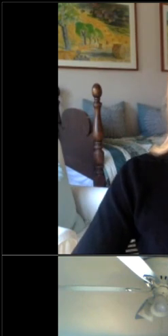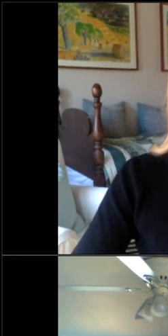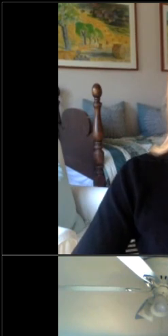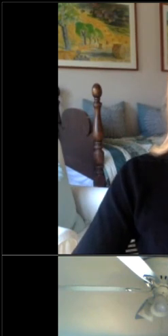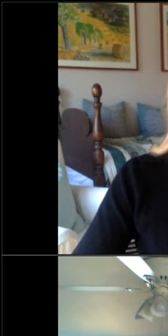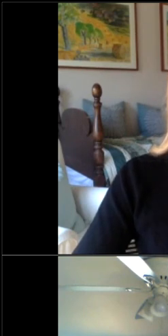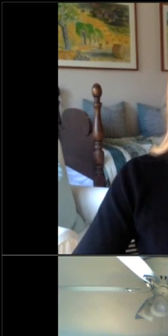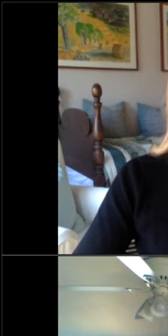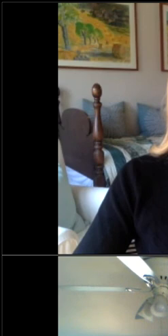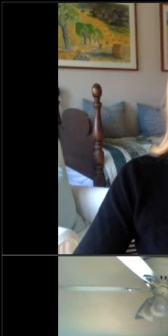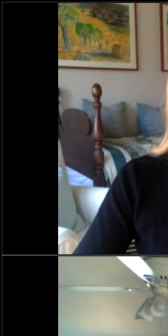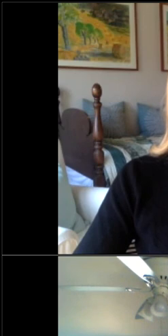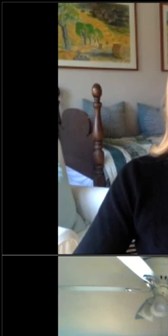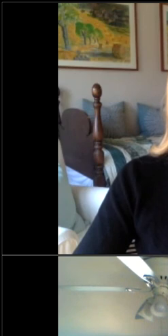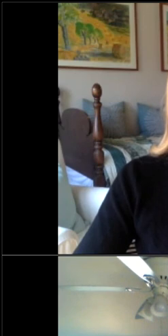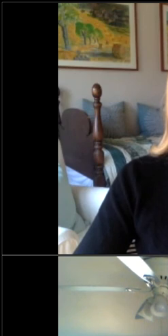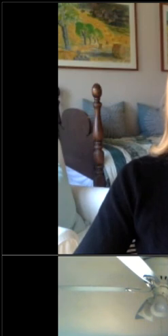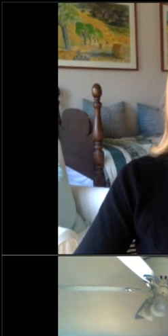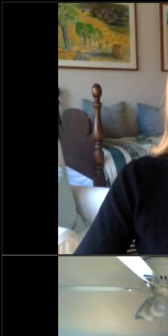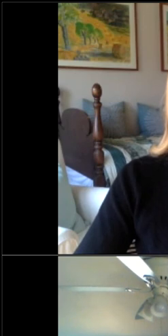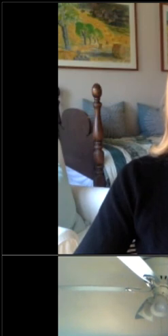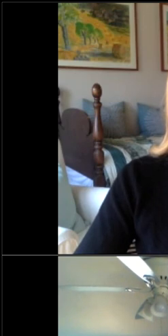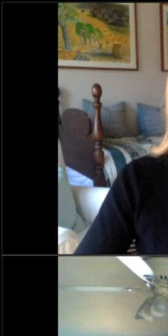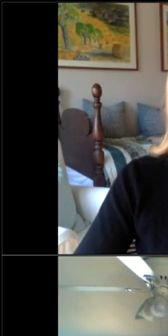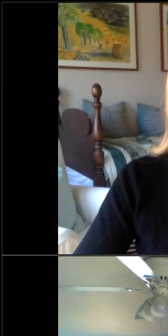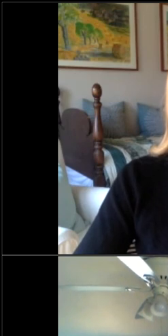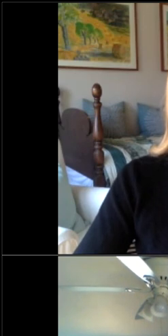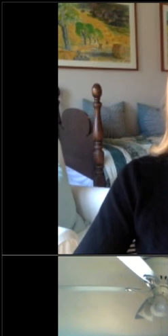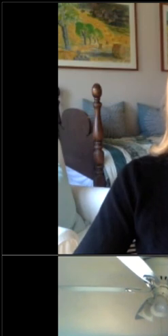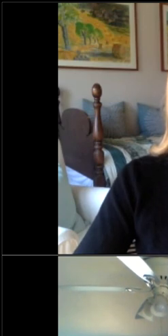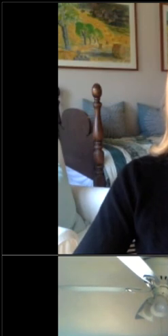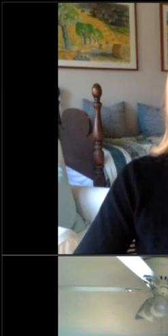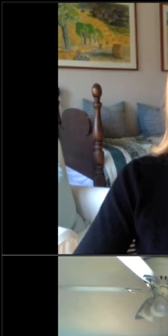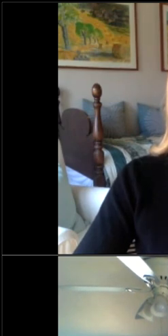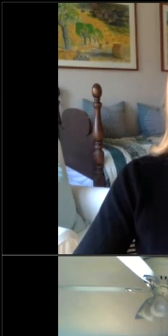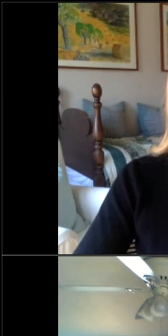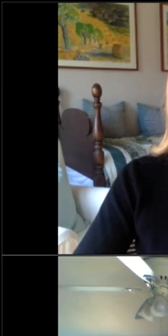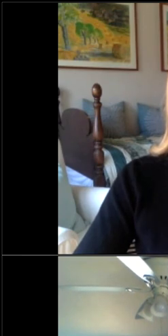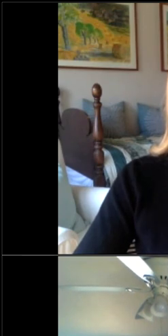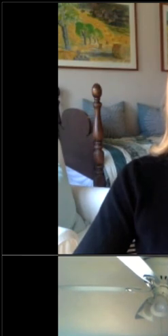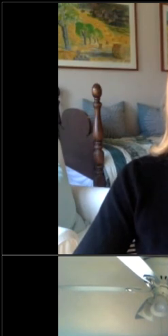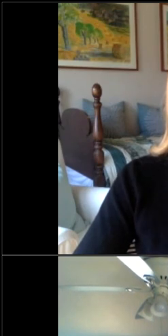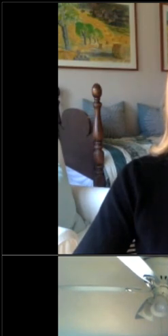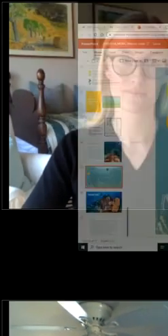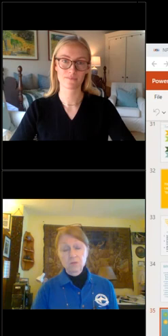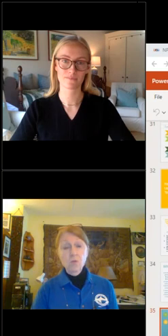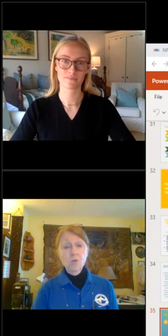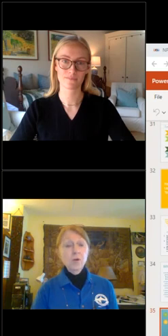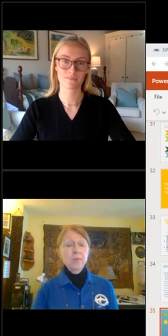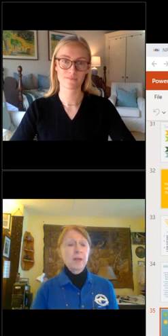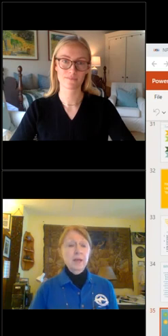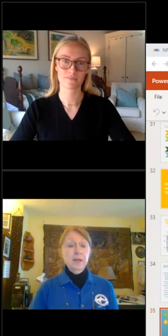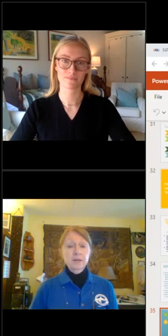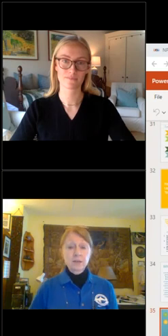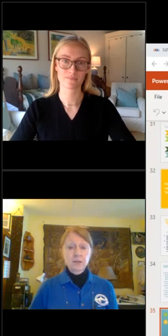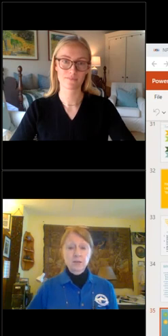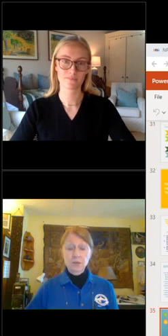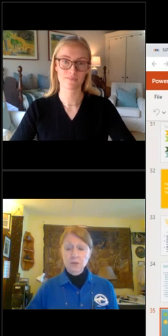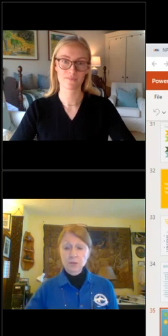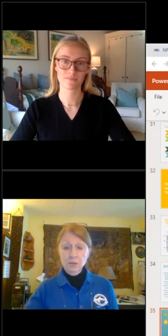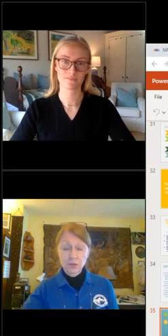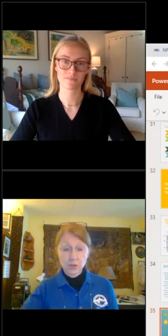You just have to send in your request, and there'll be a little bit of a form, and